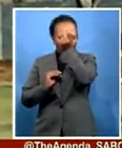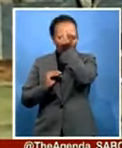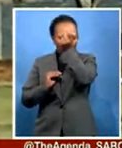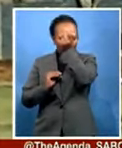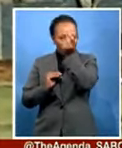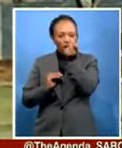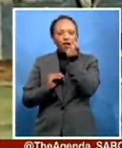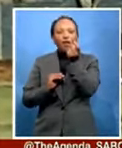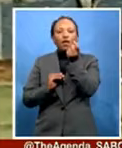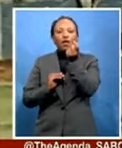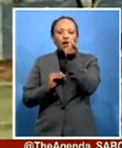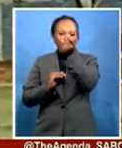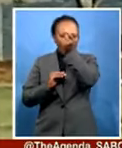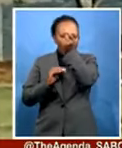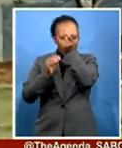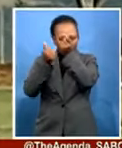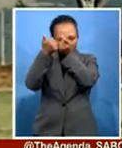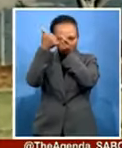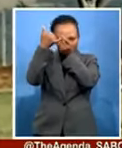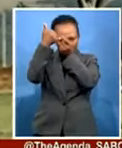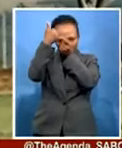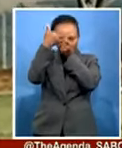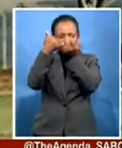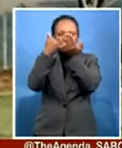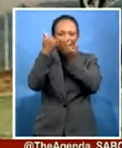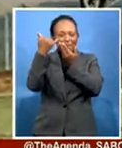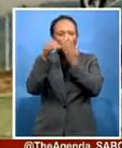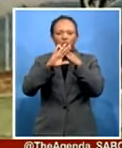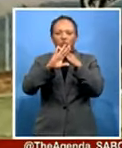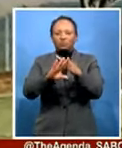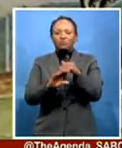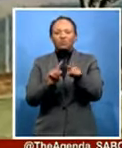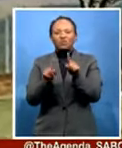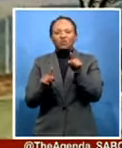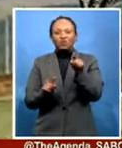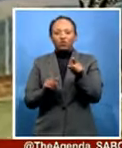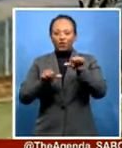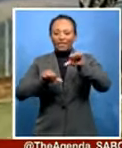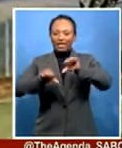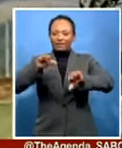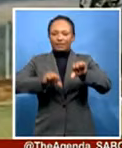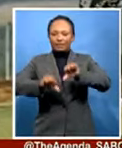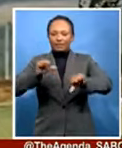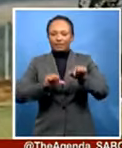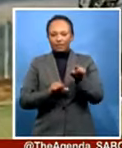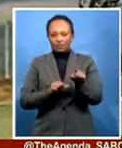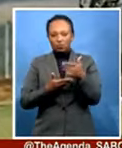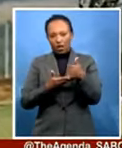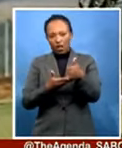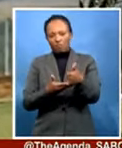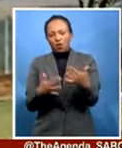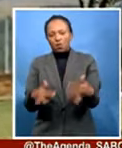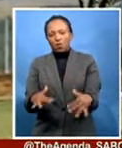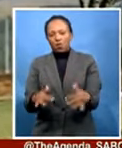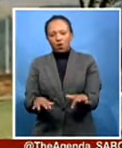that are available, and using particularly the tools of nuclear science, which I think has been long overdue to bringing into